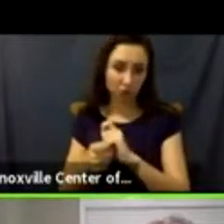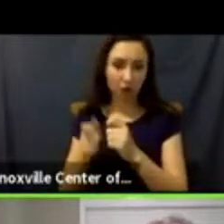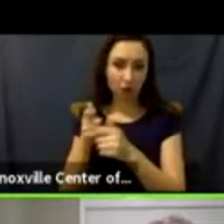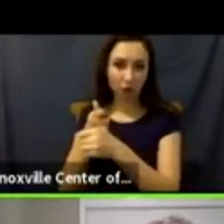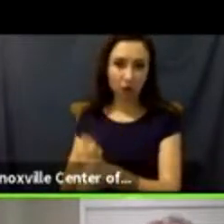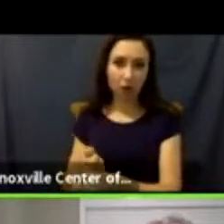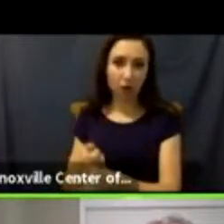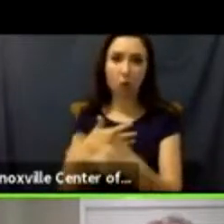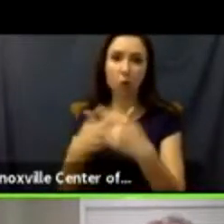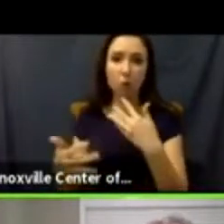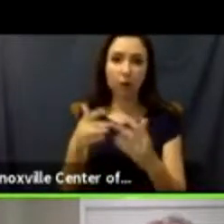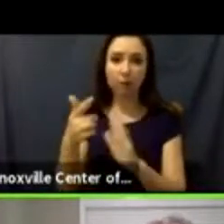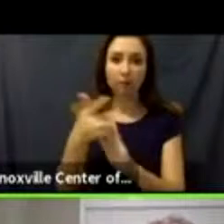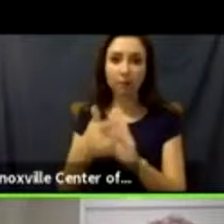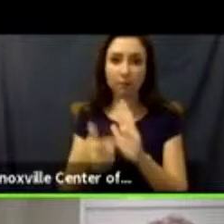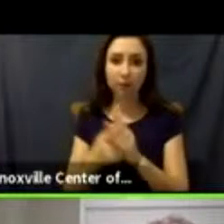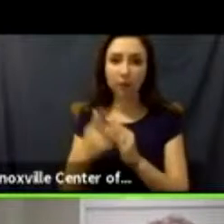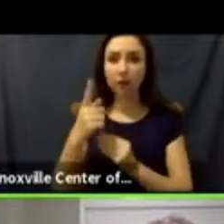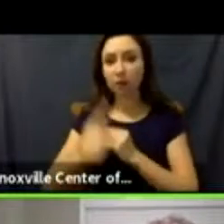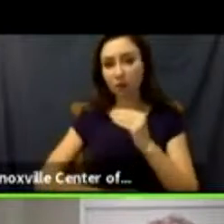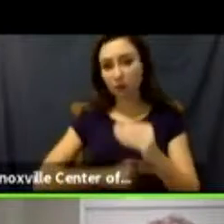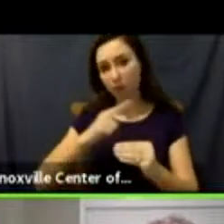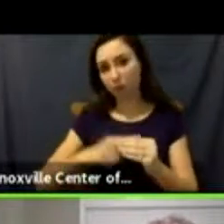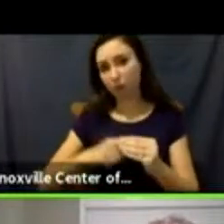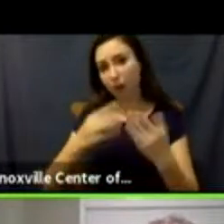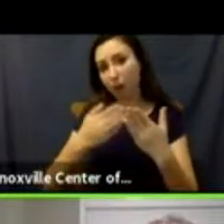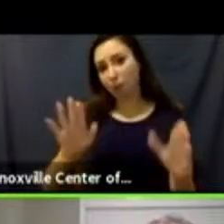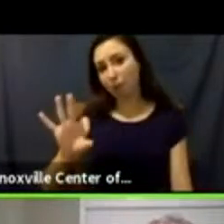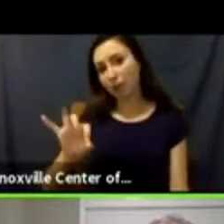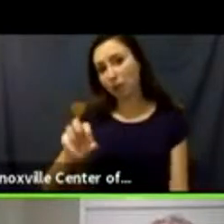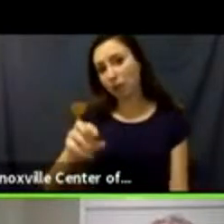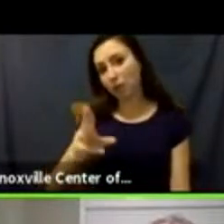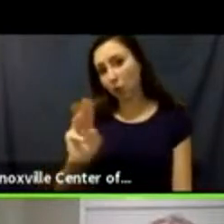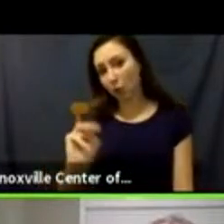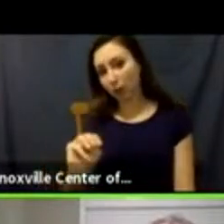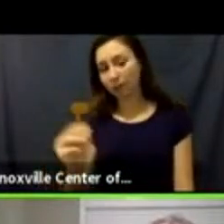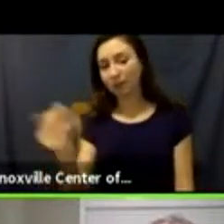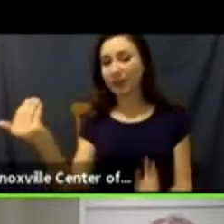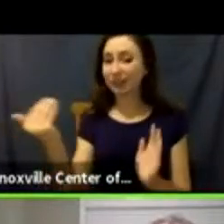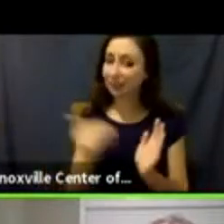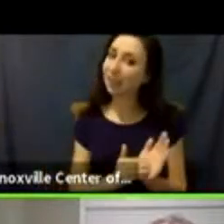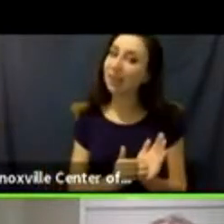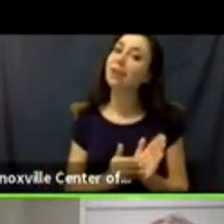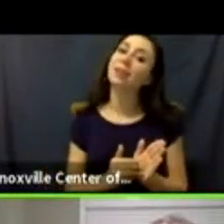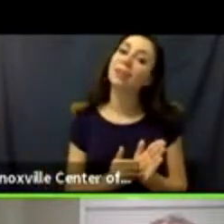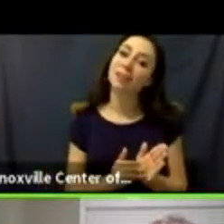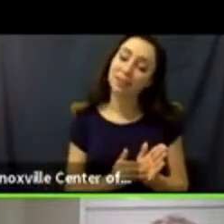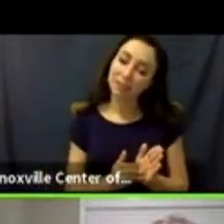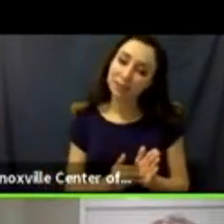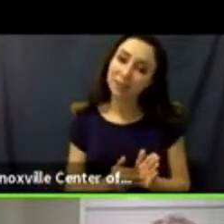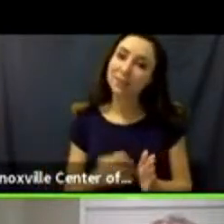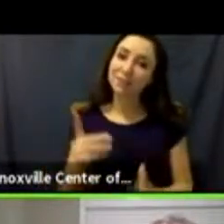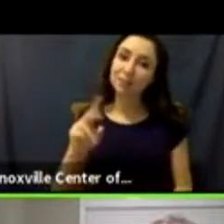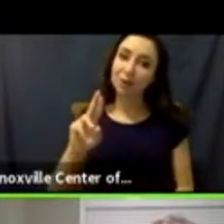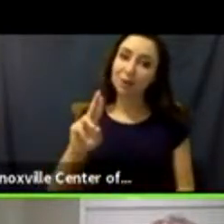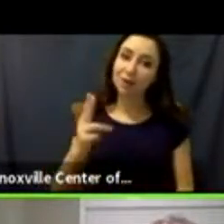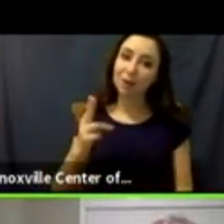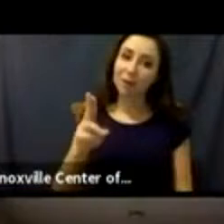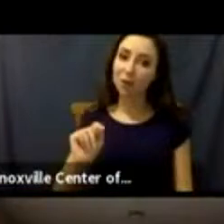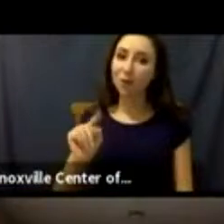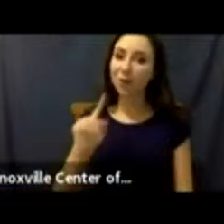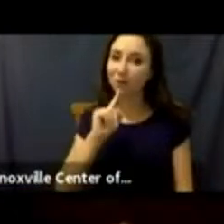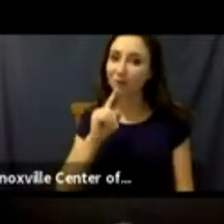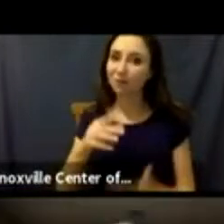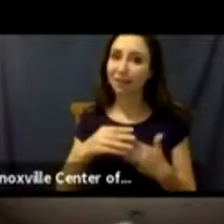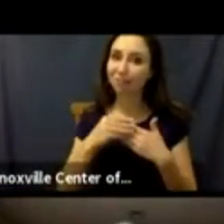ordinance says is about public forum. But again, as Dr. Hurt pointed out, there's a lot